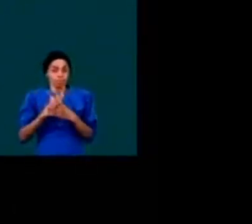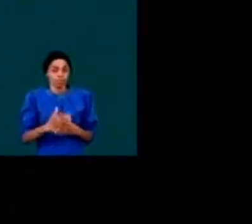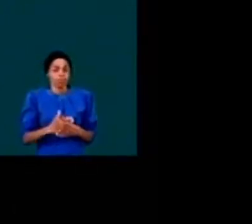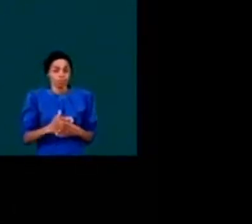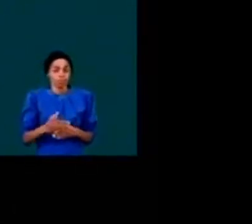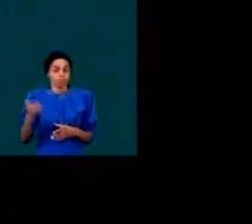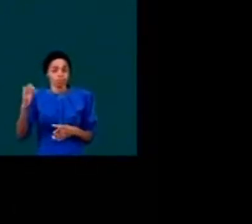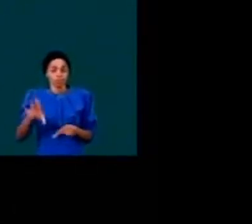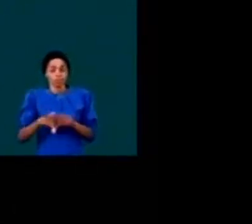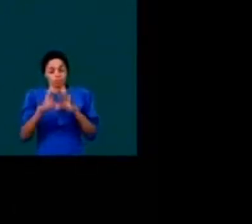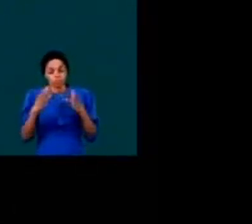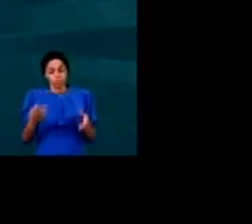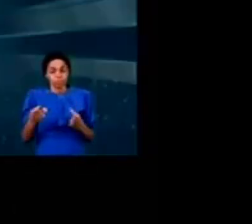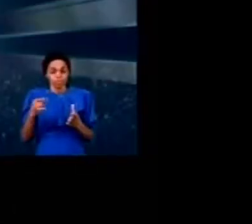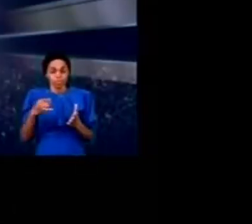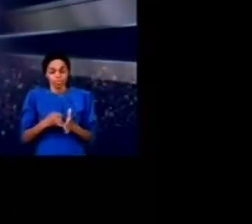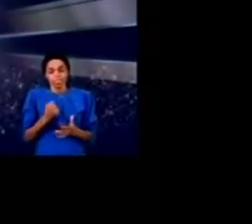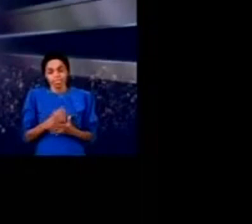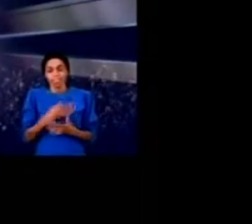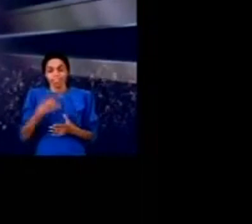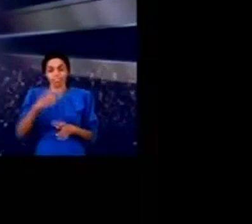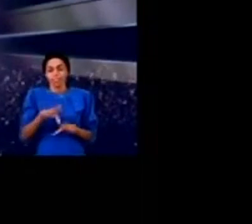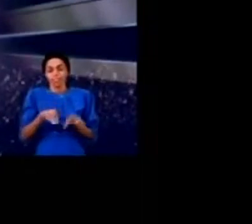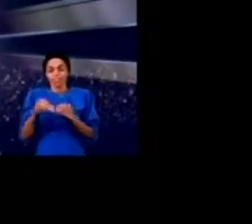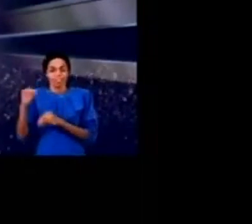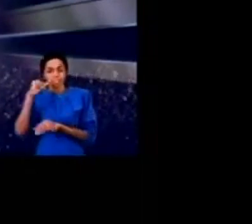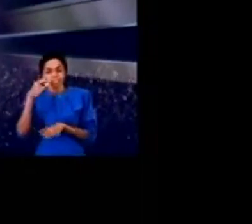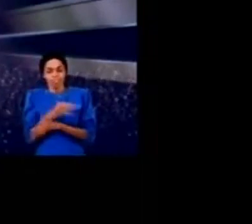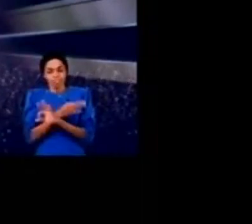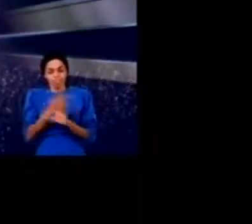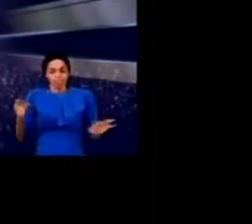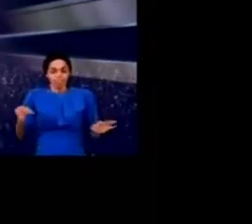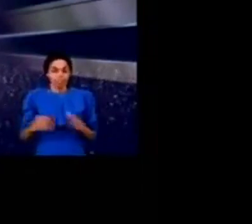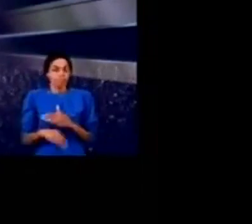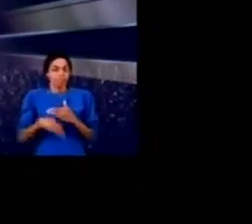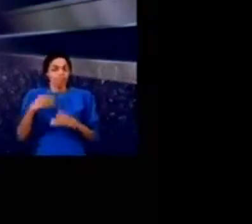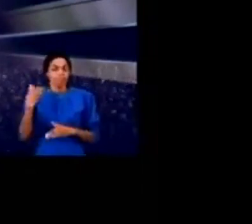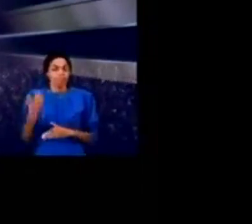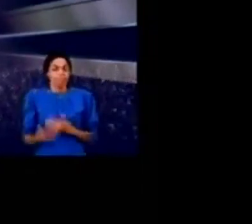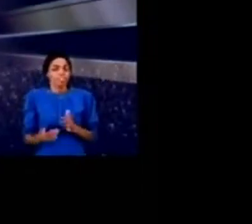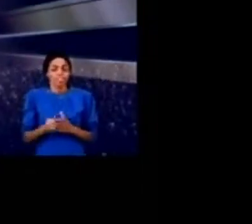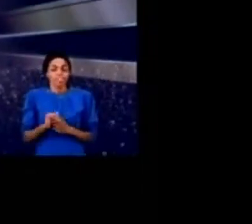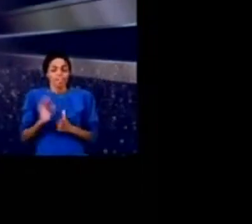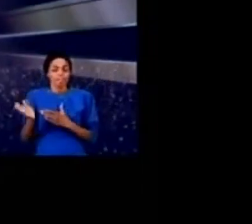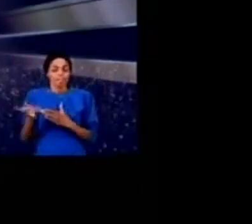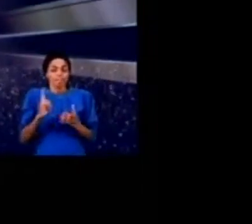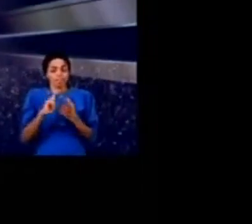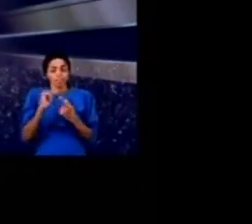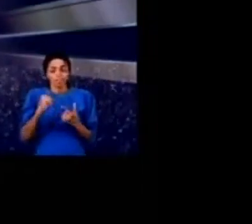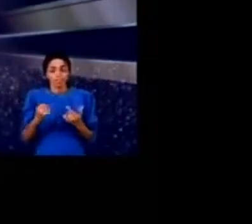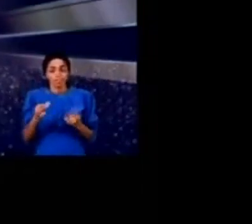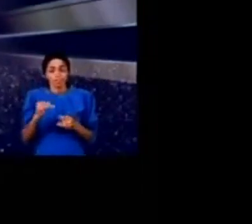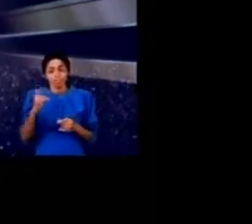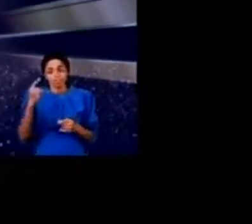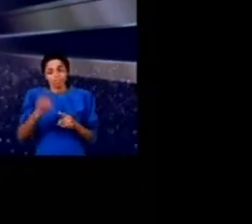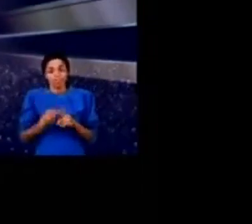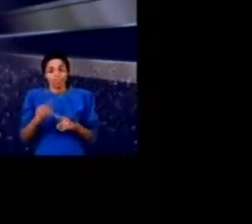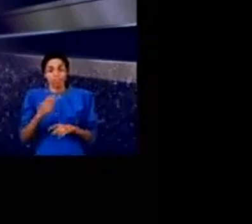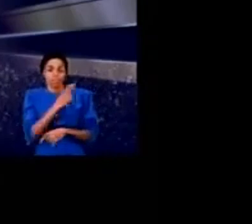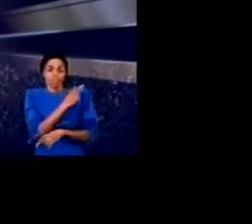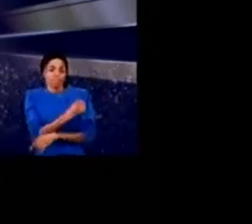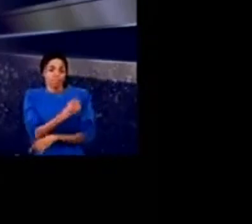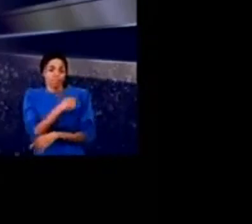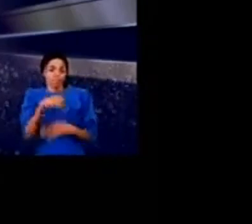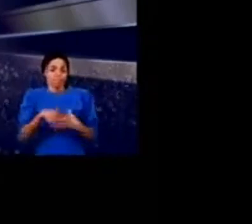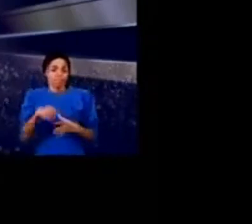in Umuahia. The young man's picture that you are seeing right there on your screen right now,